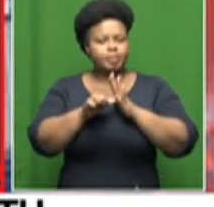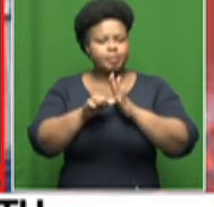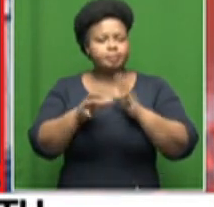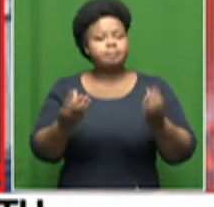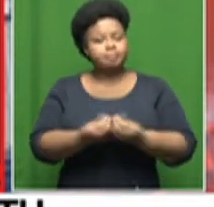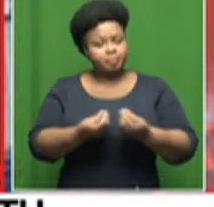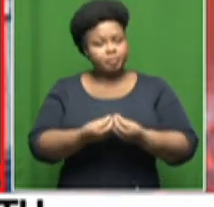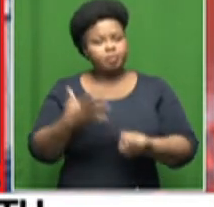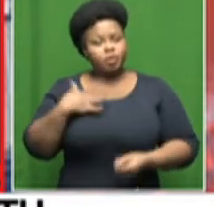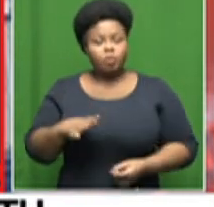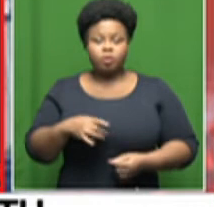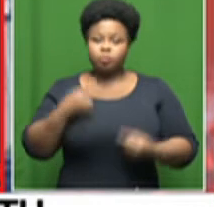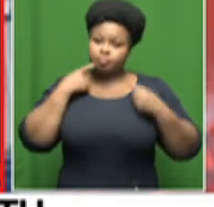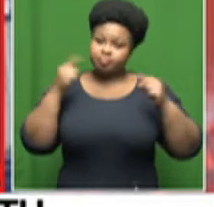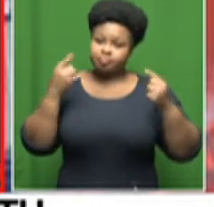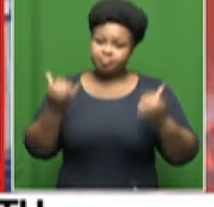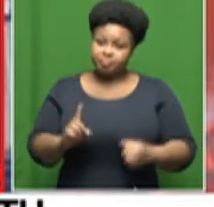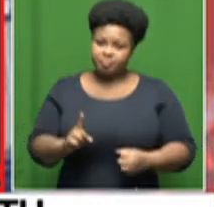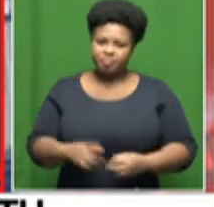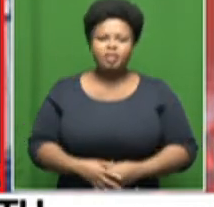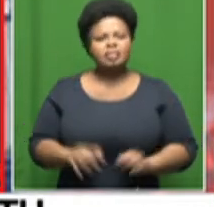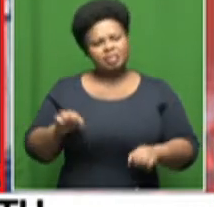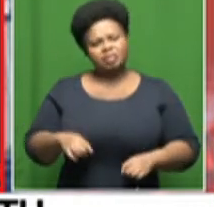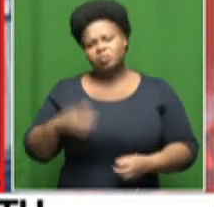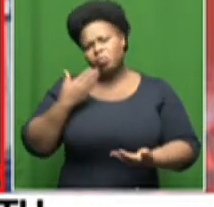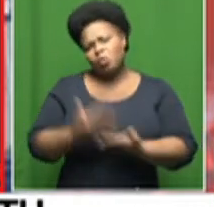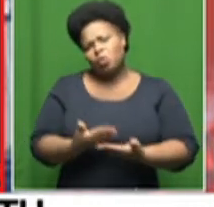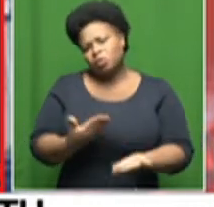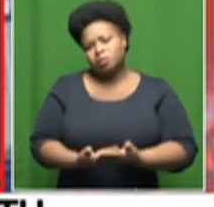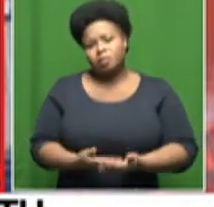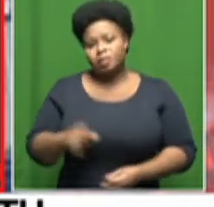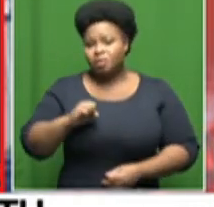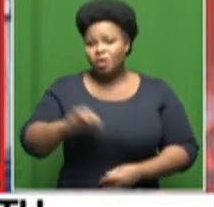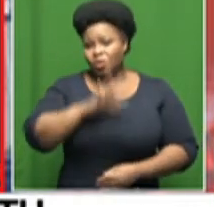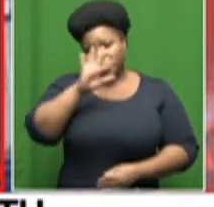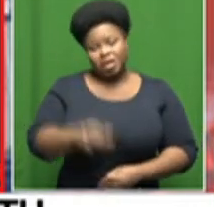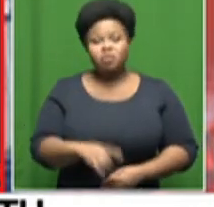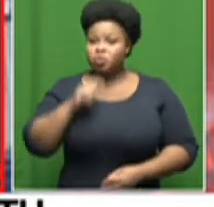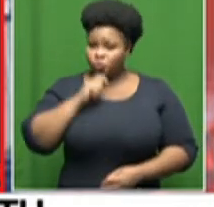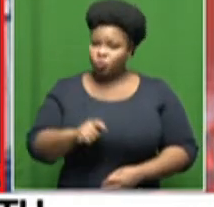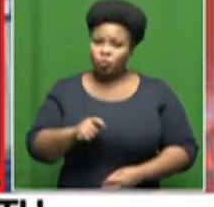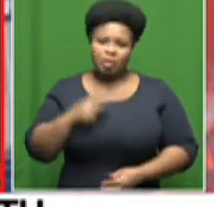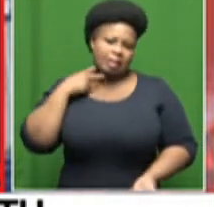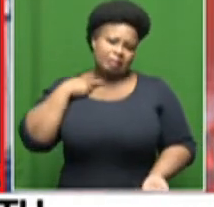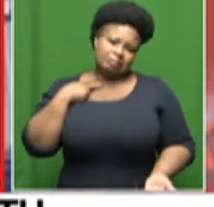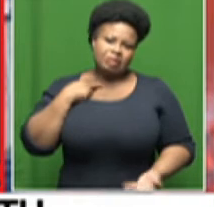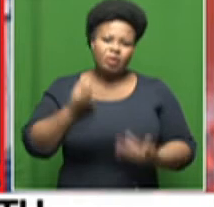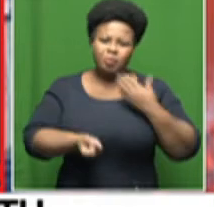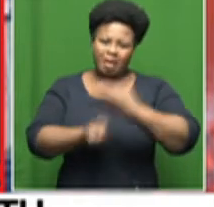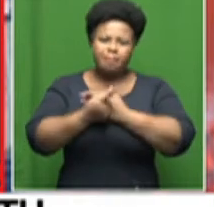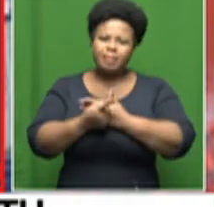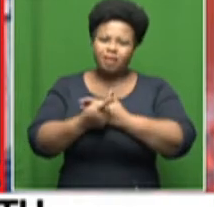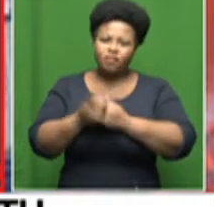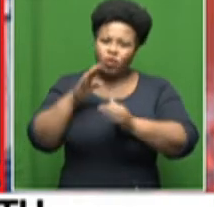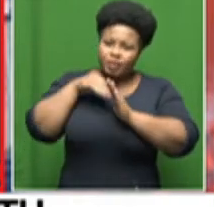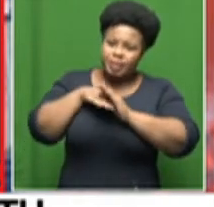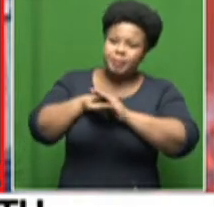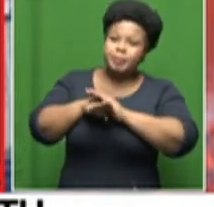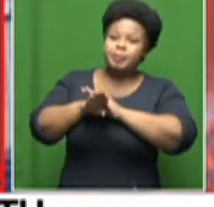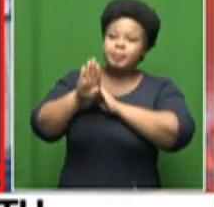bring to the fore, is that it's very likely South Africa, unfortunately, will experience another resurgence in